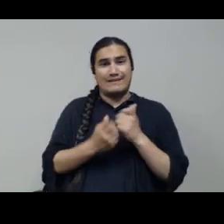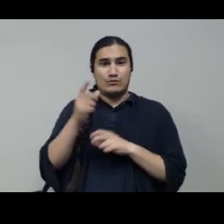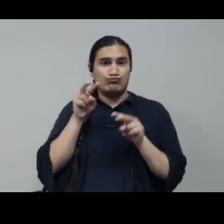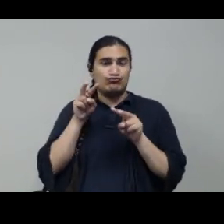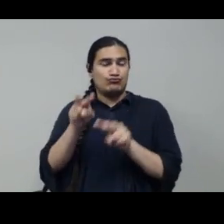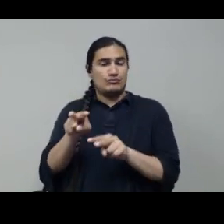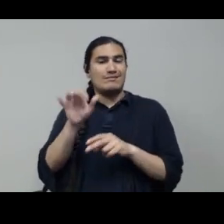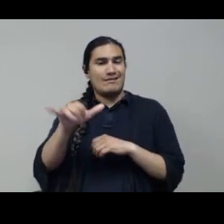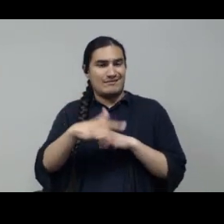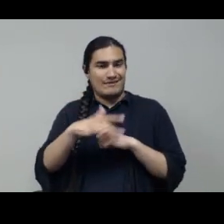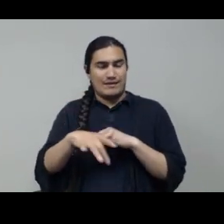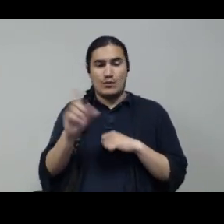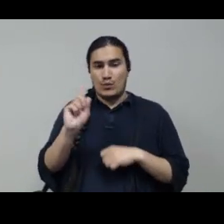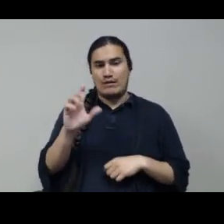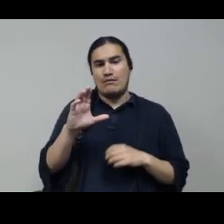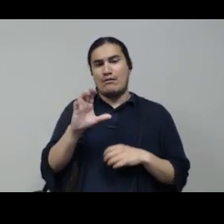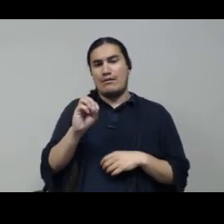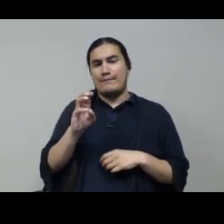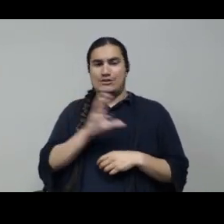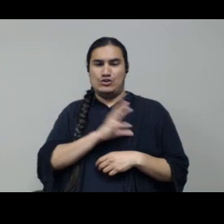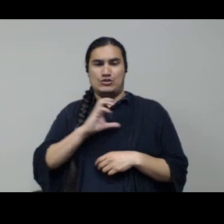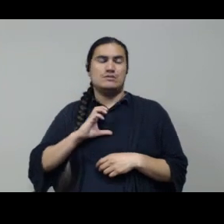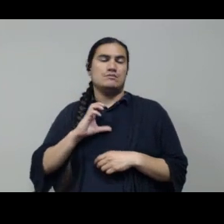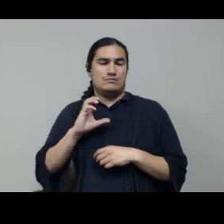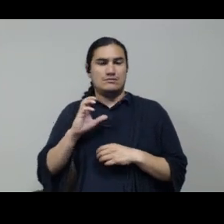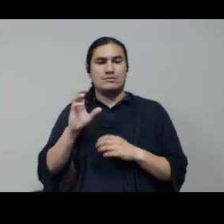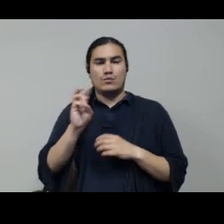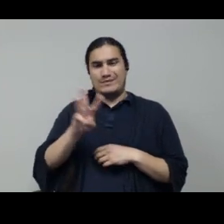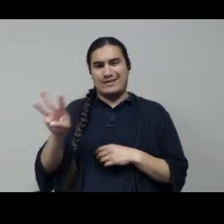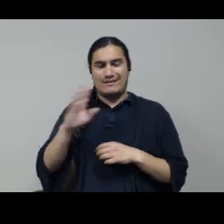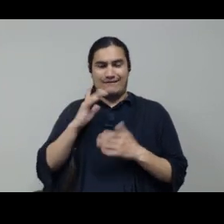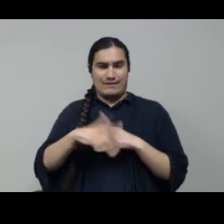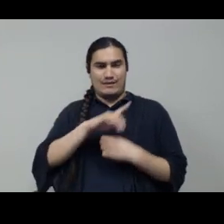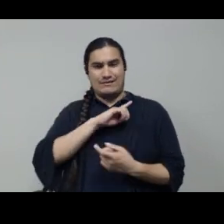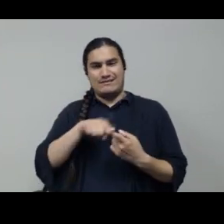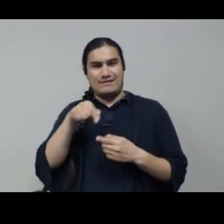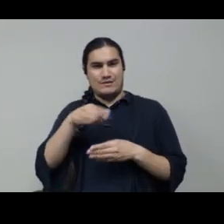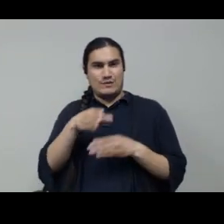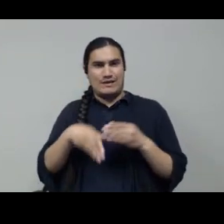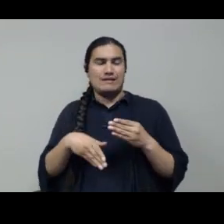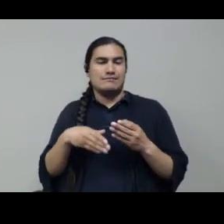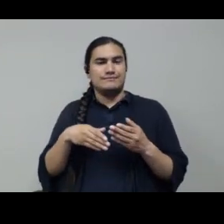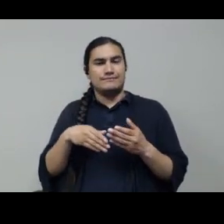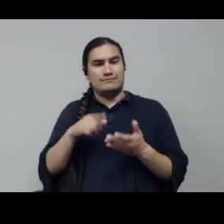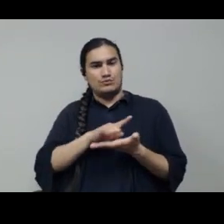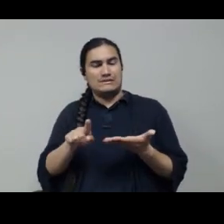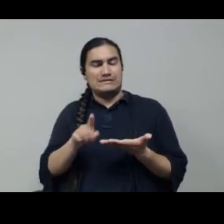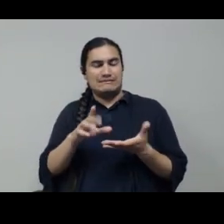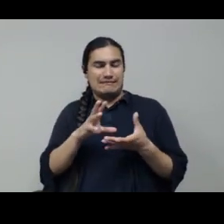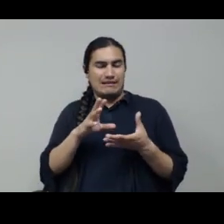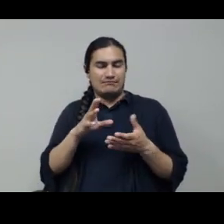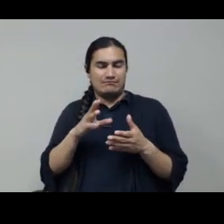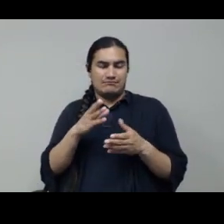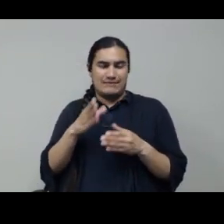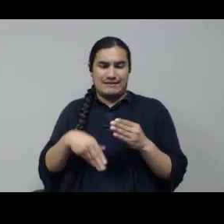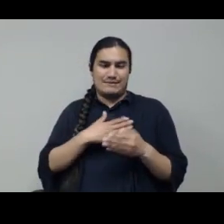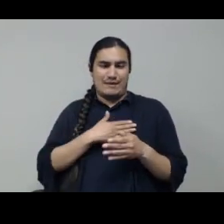available on the Commission's website until the end of this week. And that concludes my comments on this item, and staff recommends